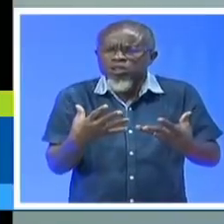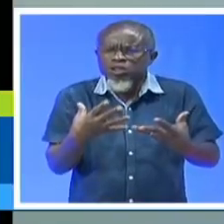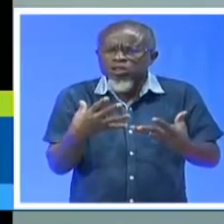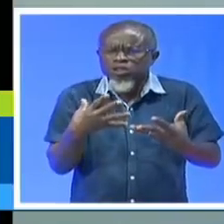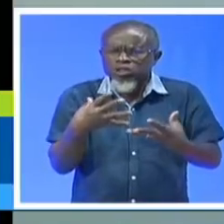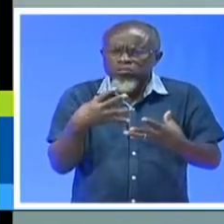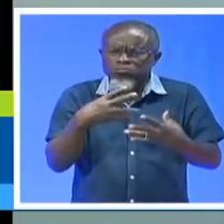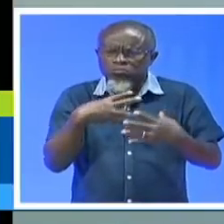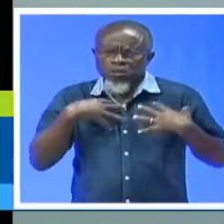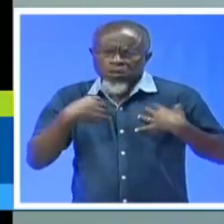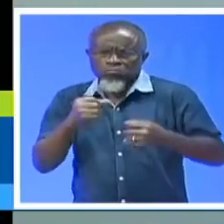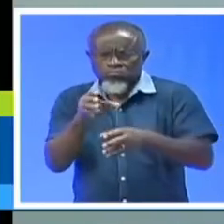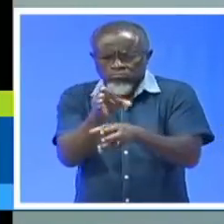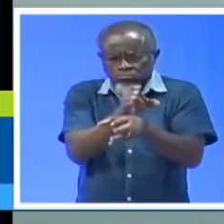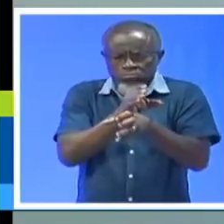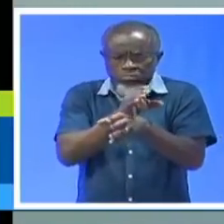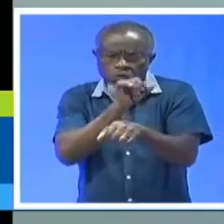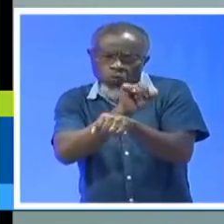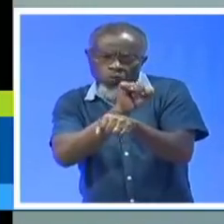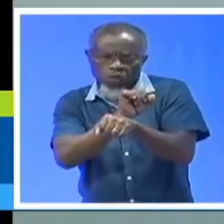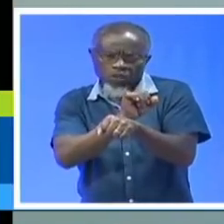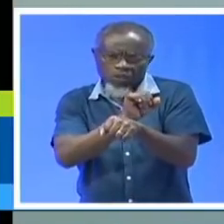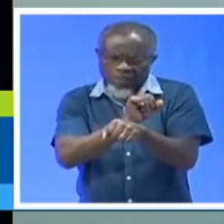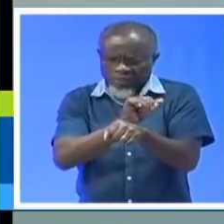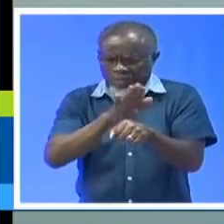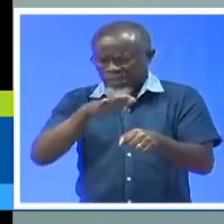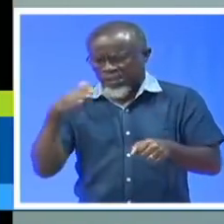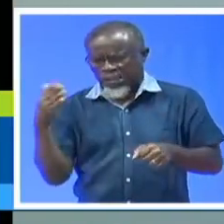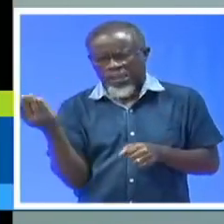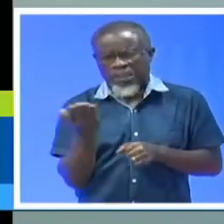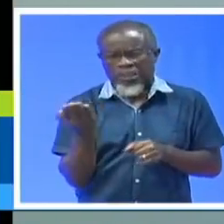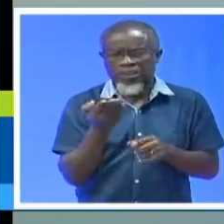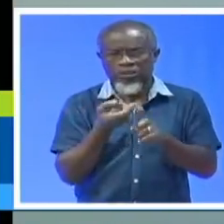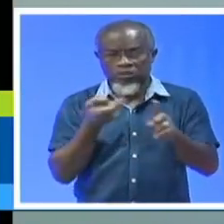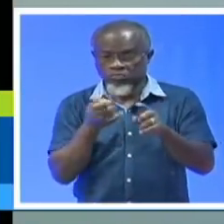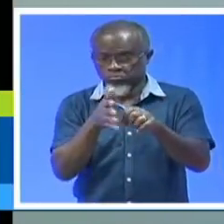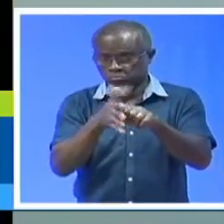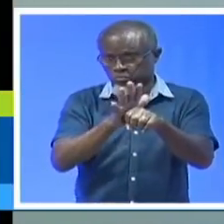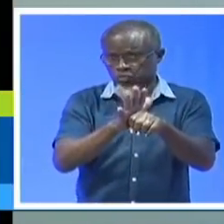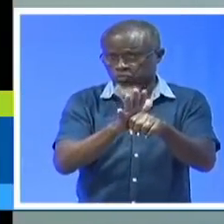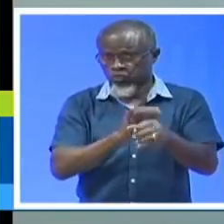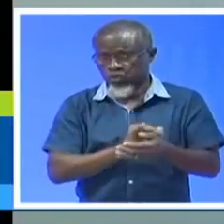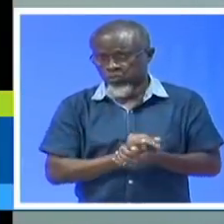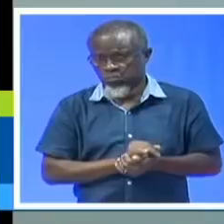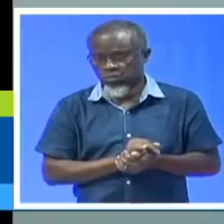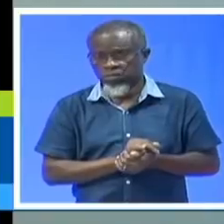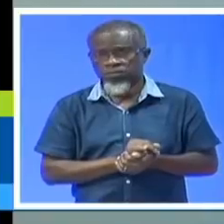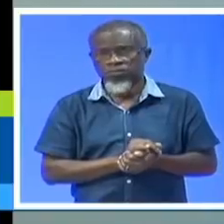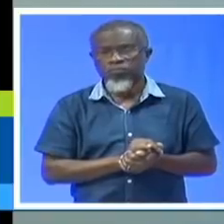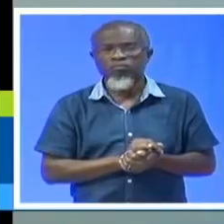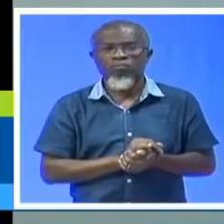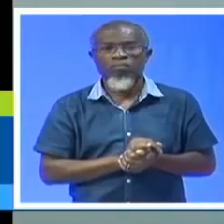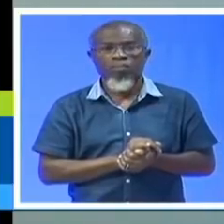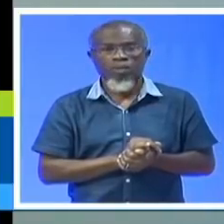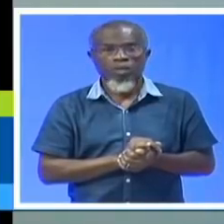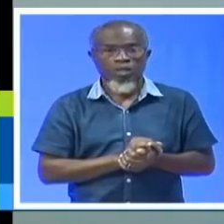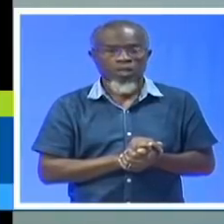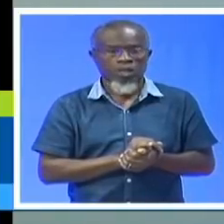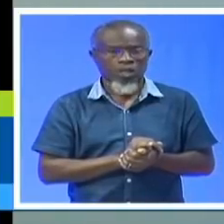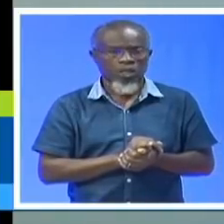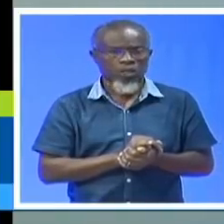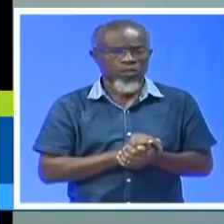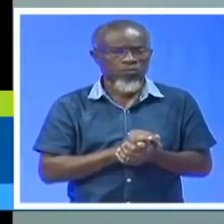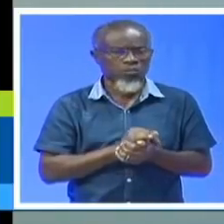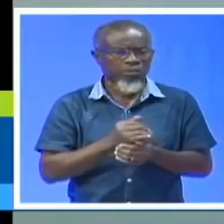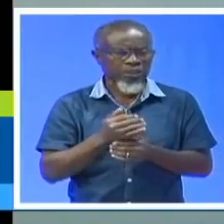battling the virus? And also, Minister, the last update we got on this, but not really students, but the last update we got in terms of the